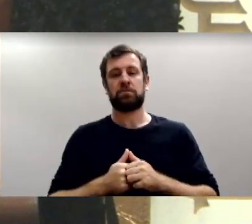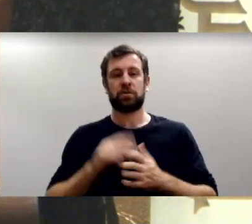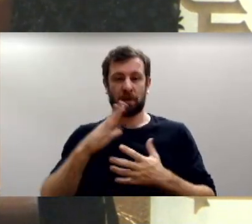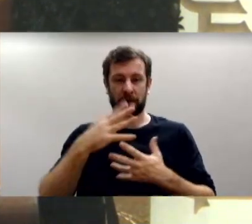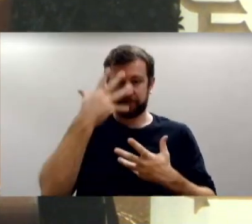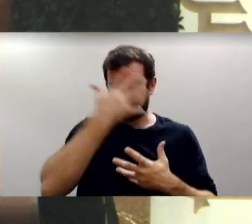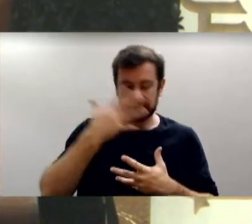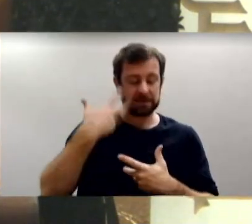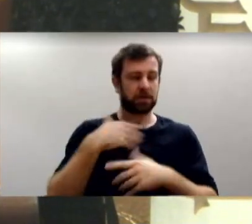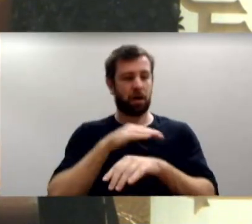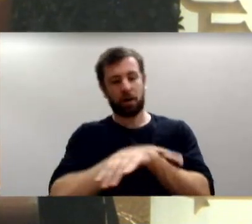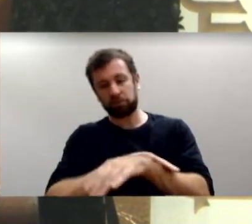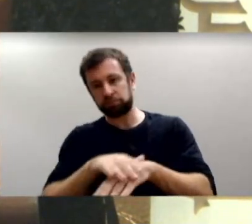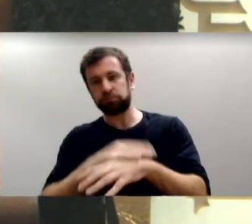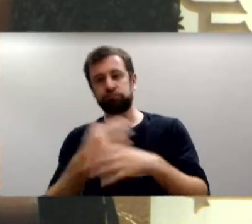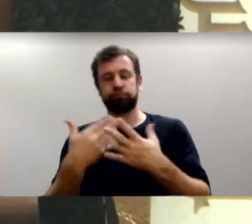arm.